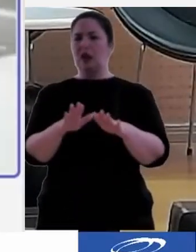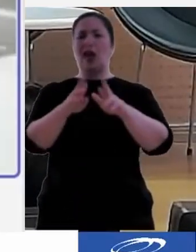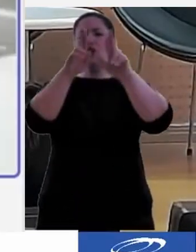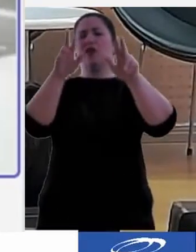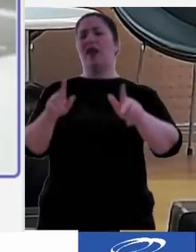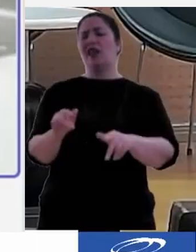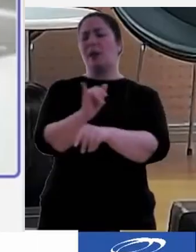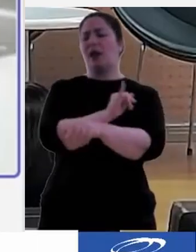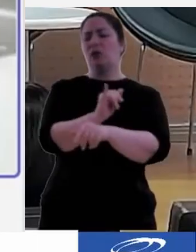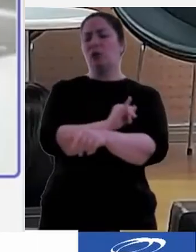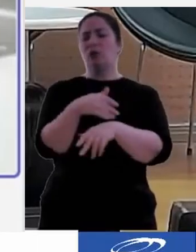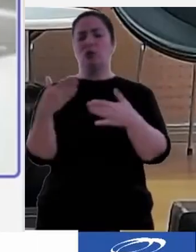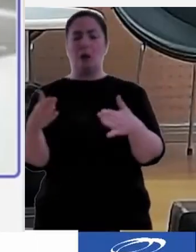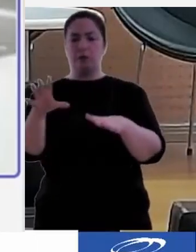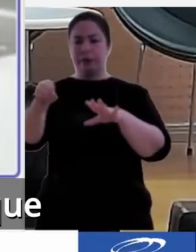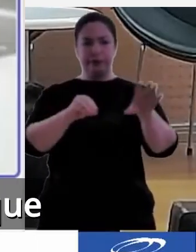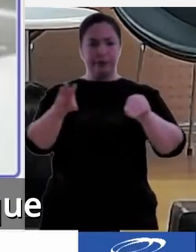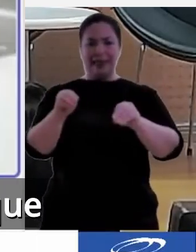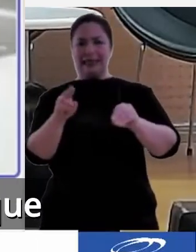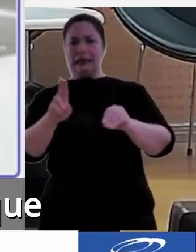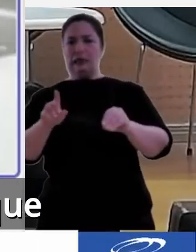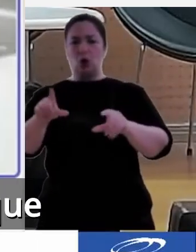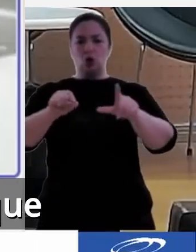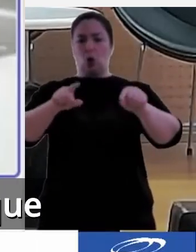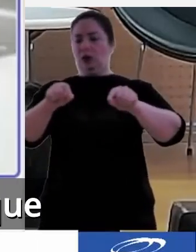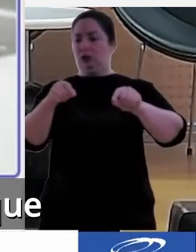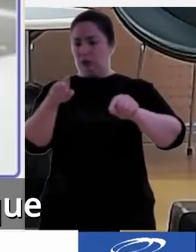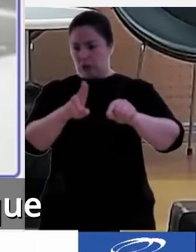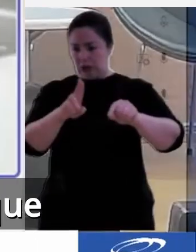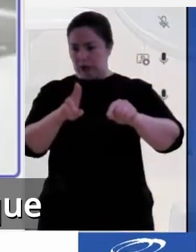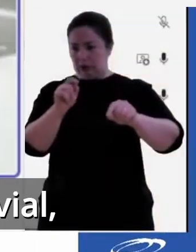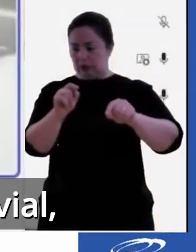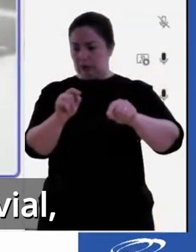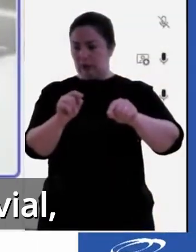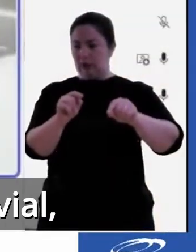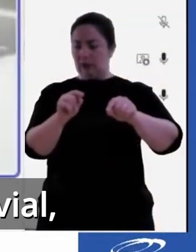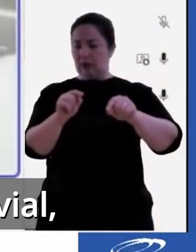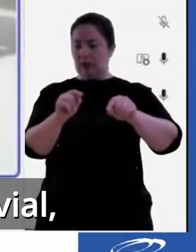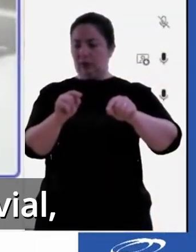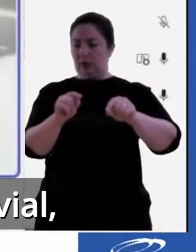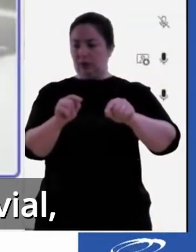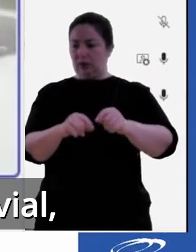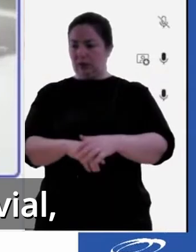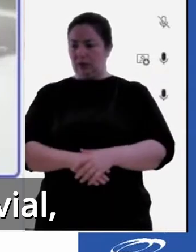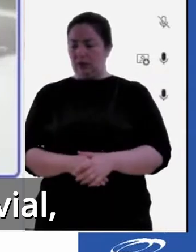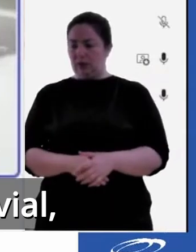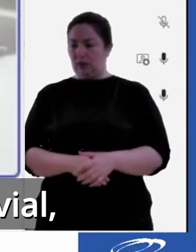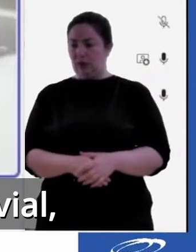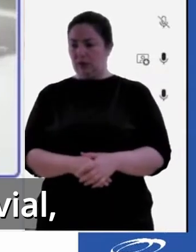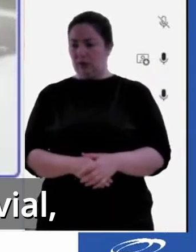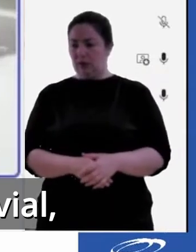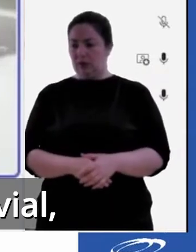methods? I highlighted in my presentation that we have several different molecular methods. Of course, we have different